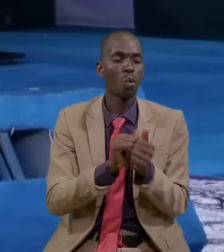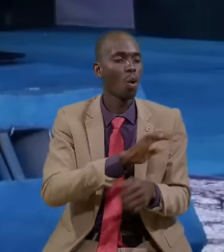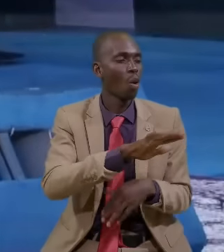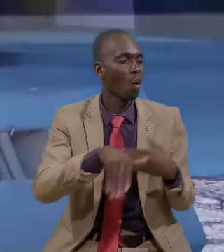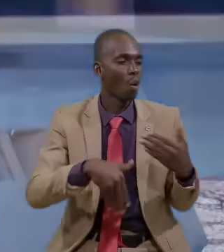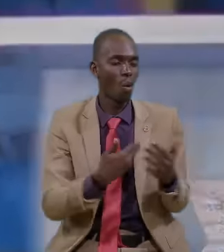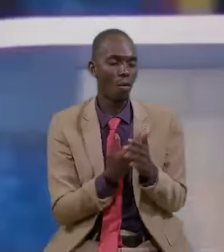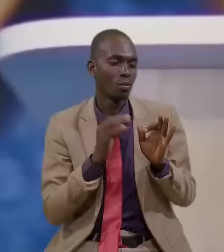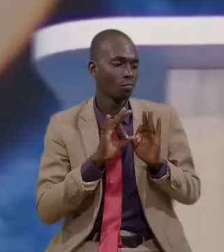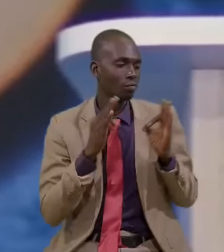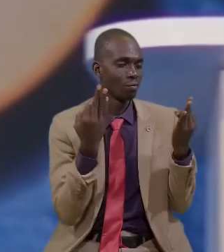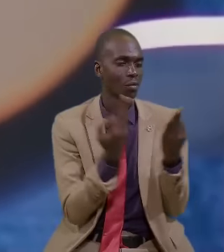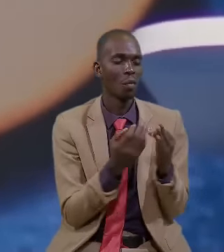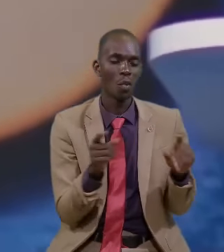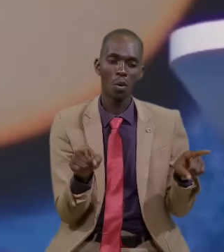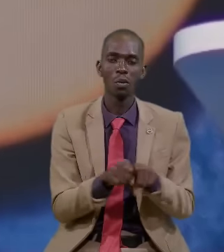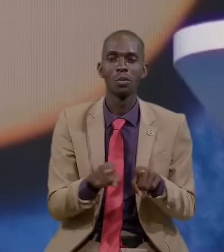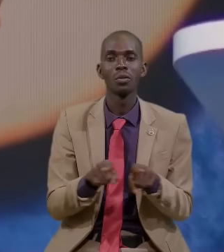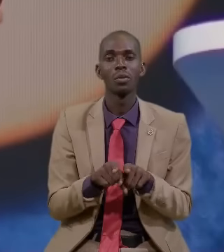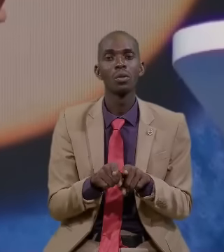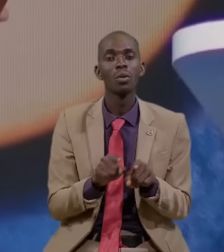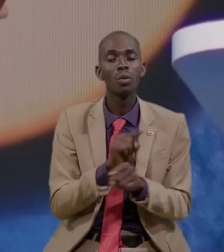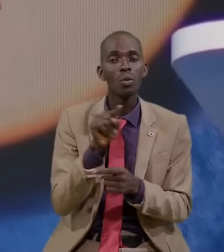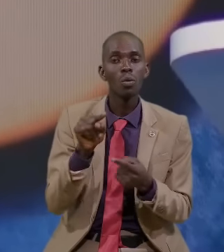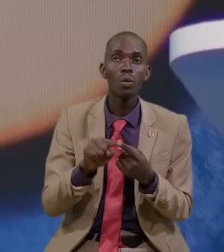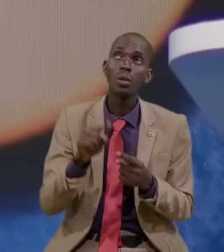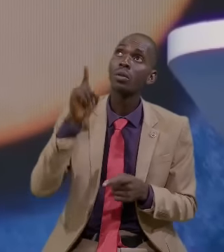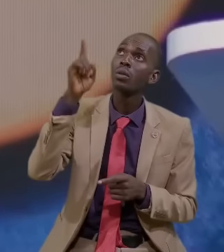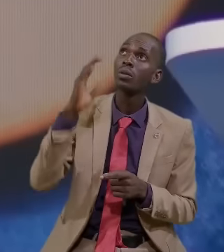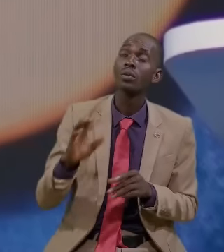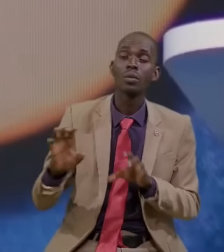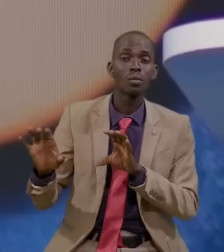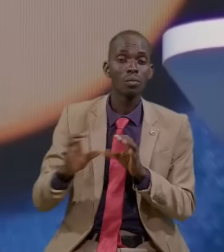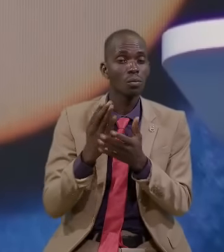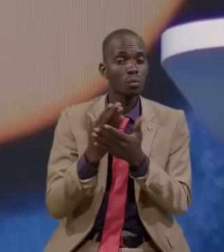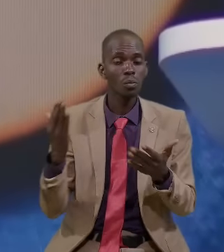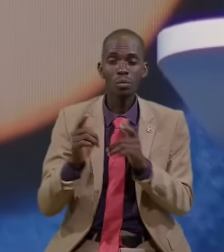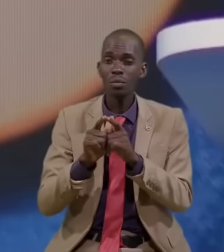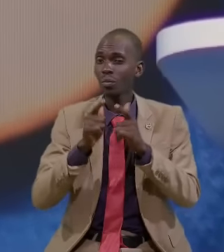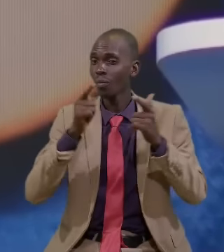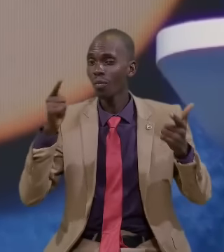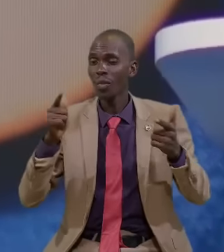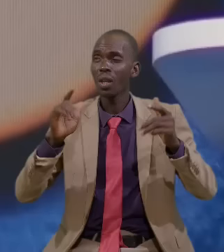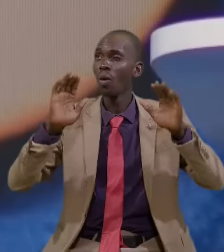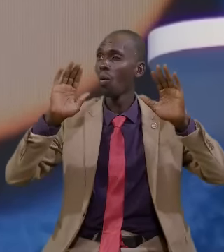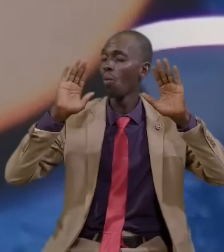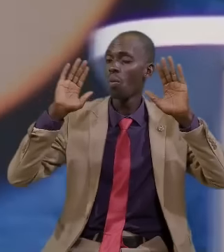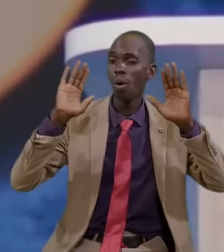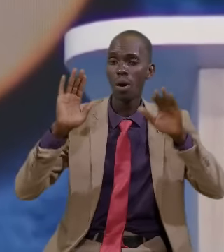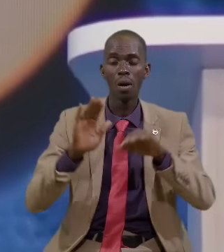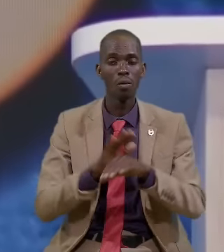has done something great and something wonderful like that, the thing to do is that you and